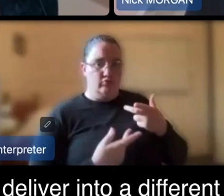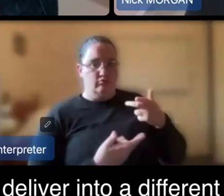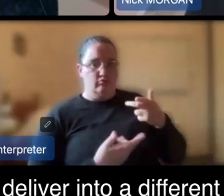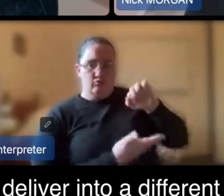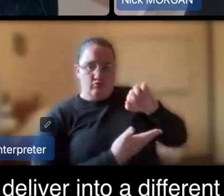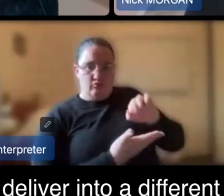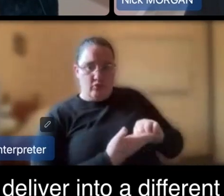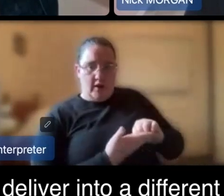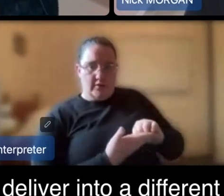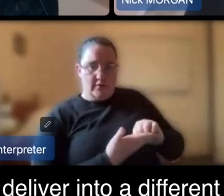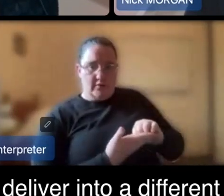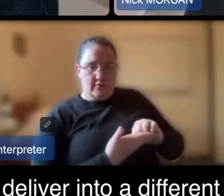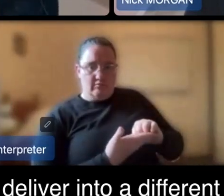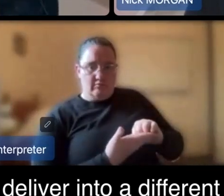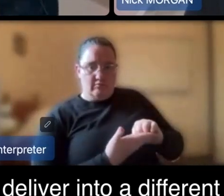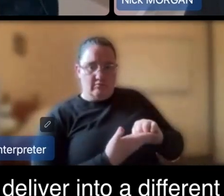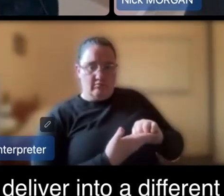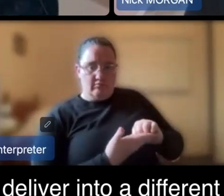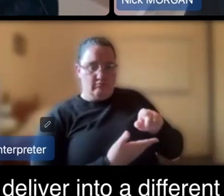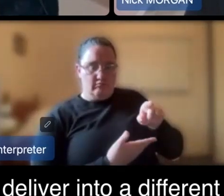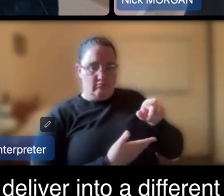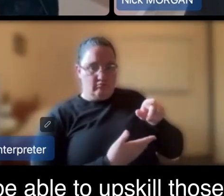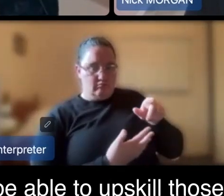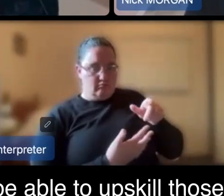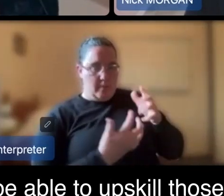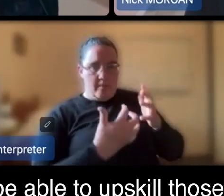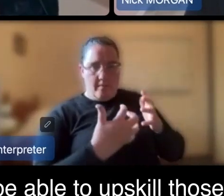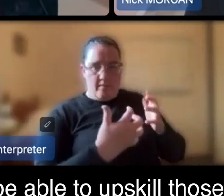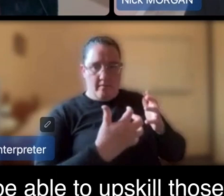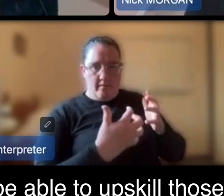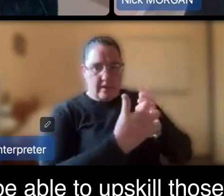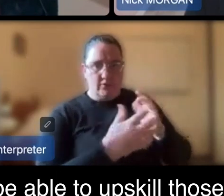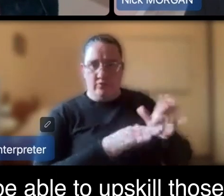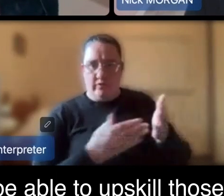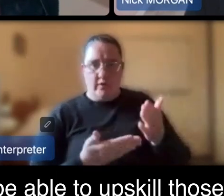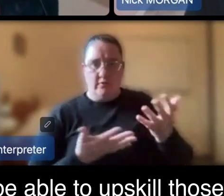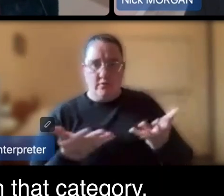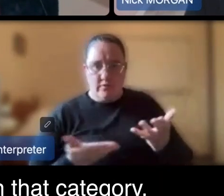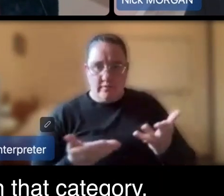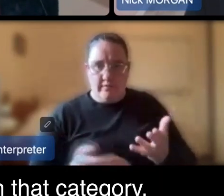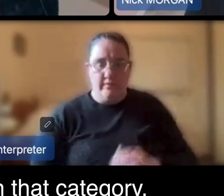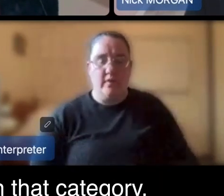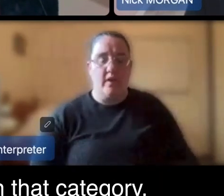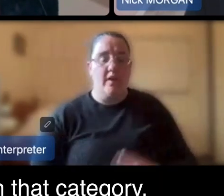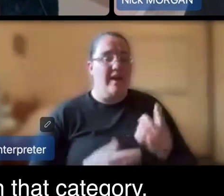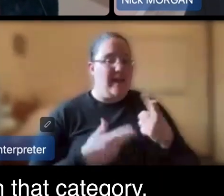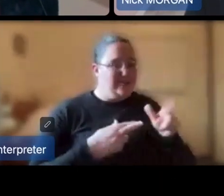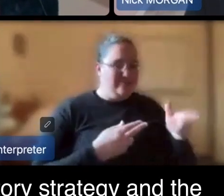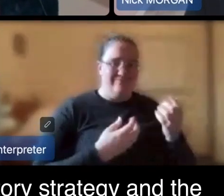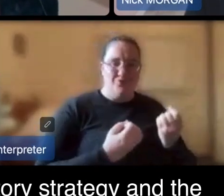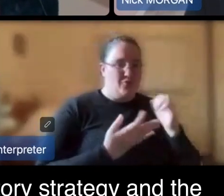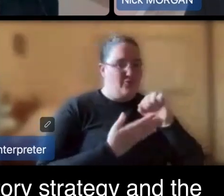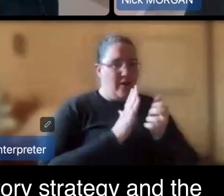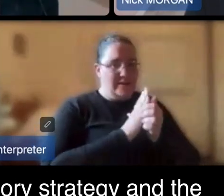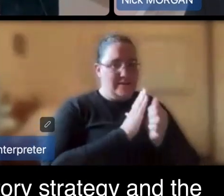So obviously, if you want to deliver into a different category, then you need to be able to upskill those services to deliver in that category.